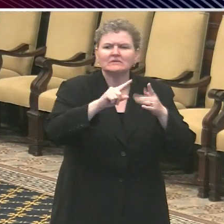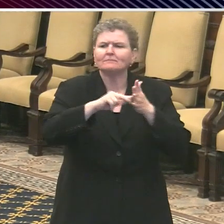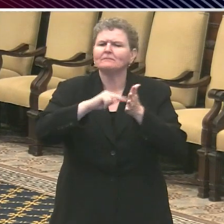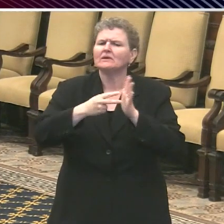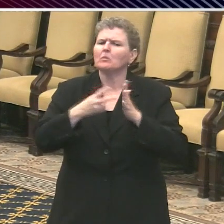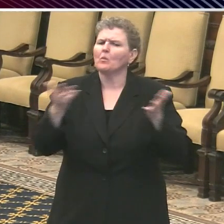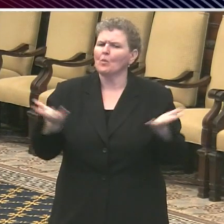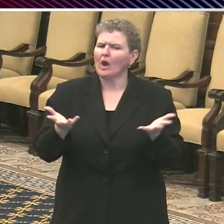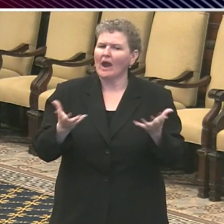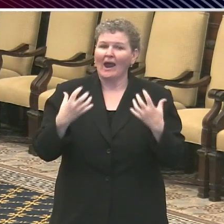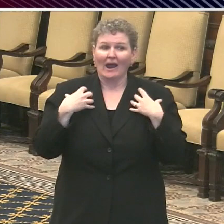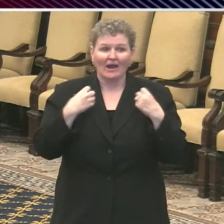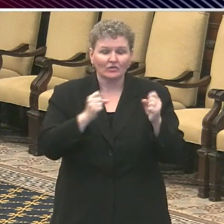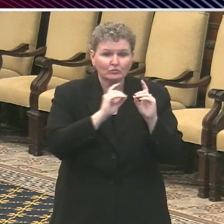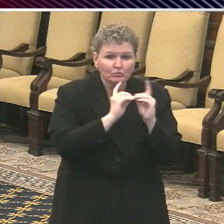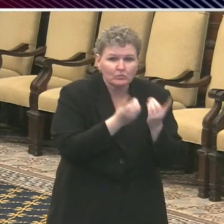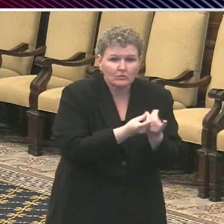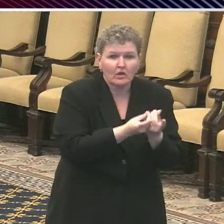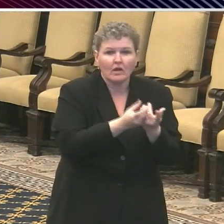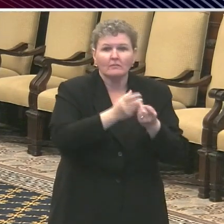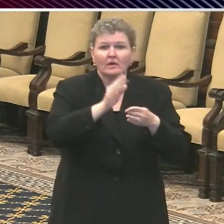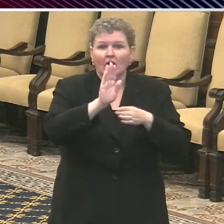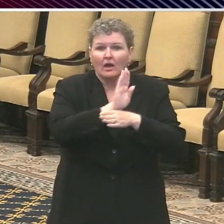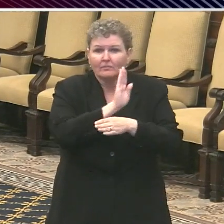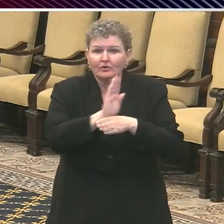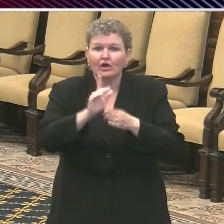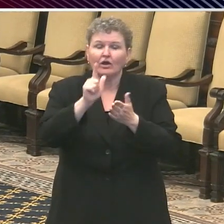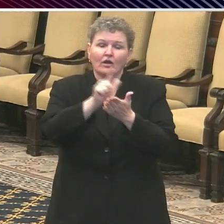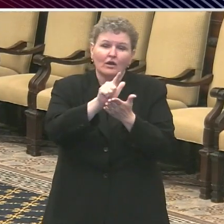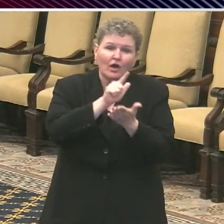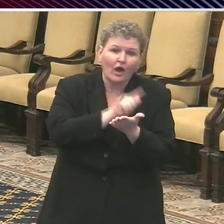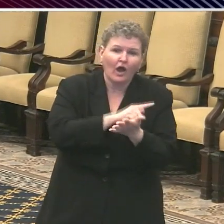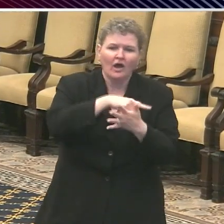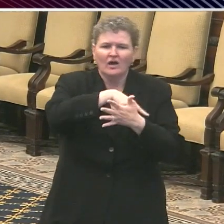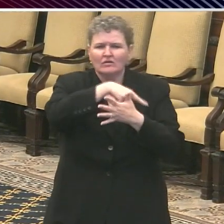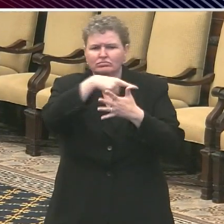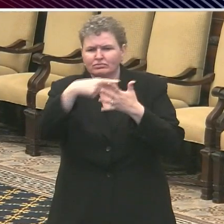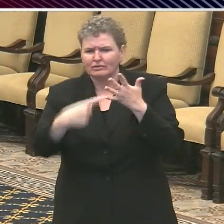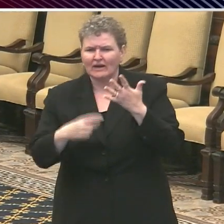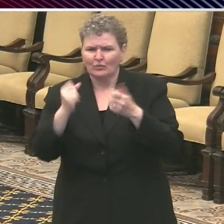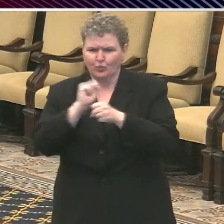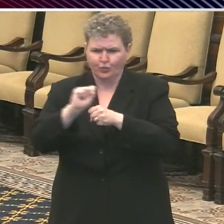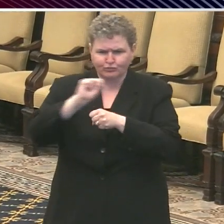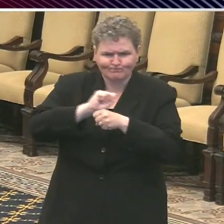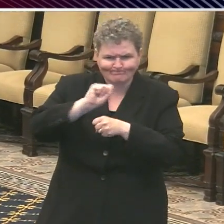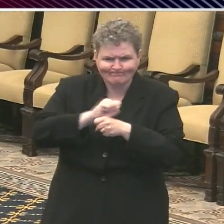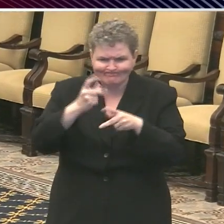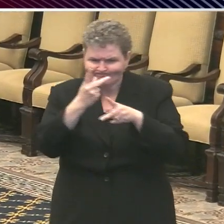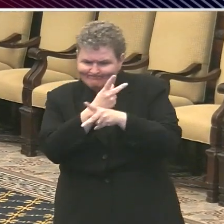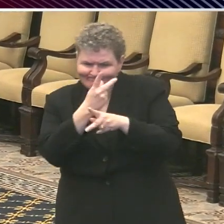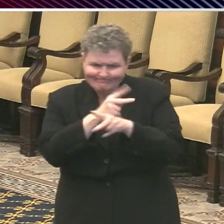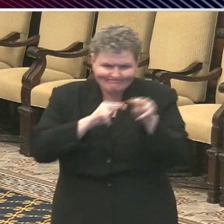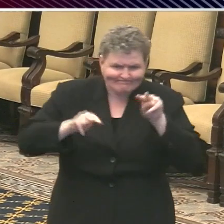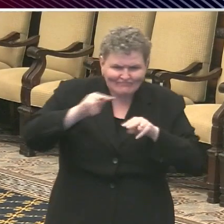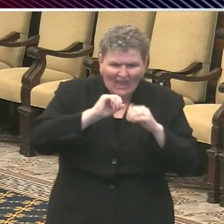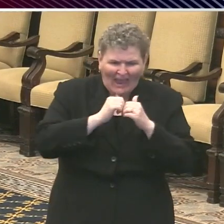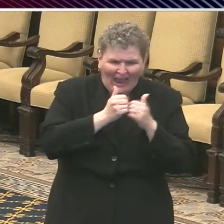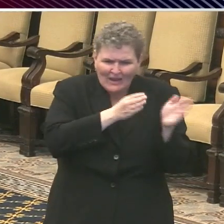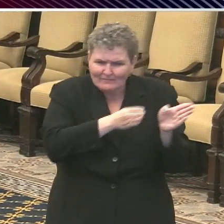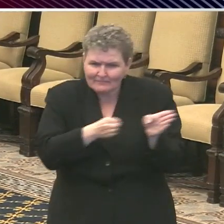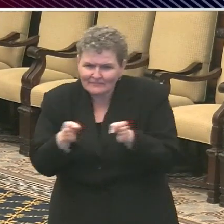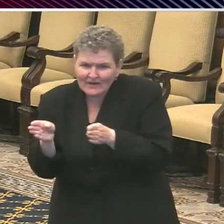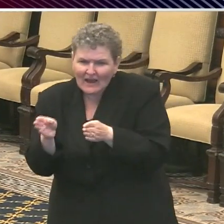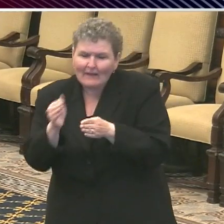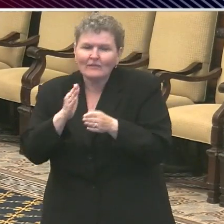Commerce, Emergency Operations, Law, and other departments are working right now on protocols, guidance, and a new order. So hang tight. We'll